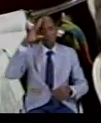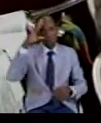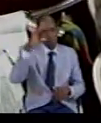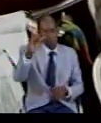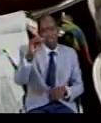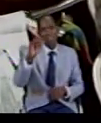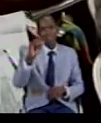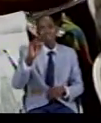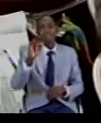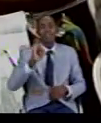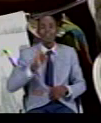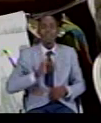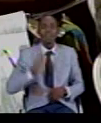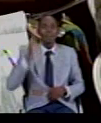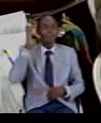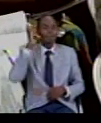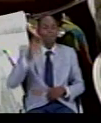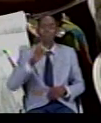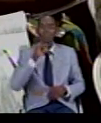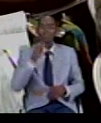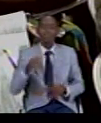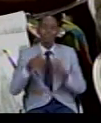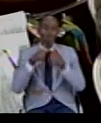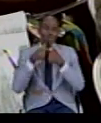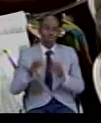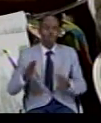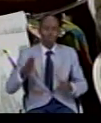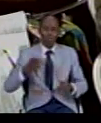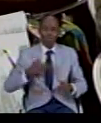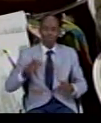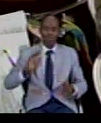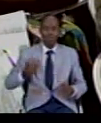I will not lose my soul for politics.